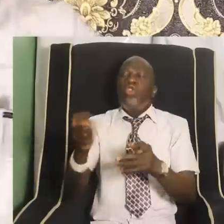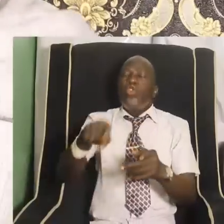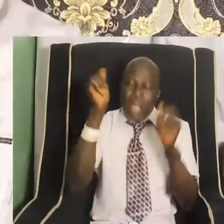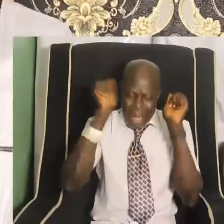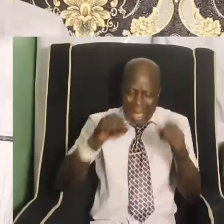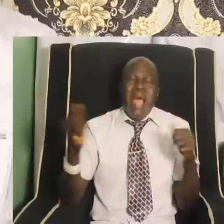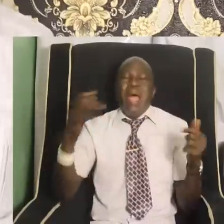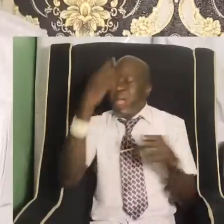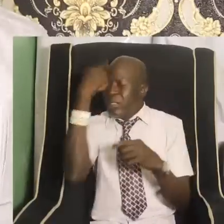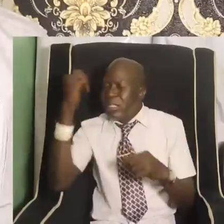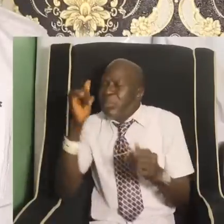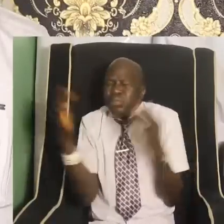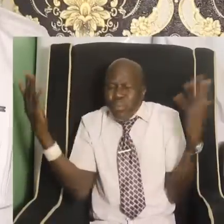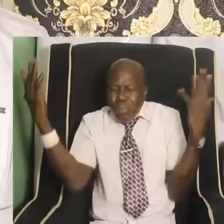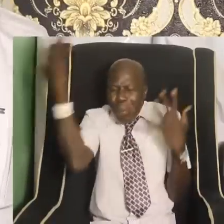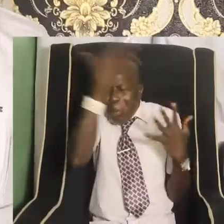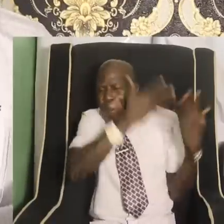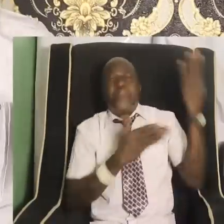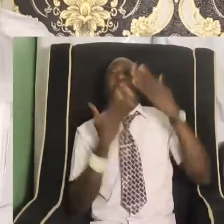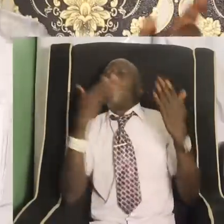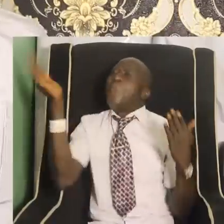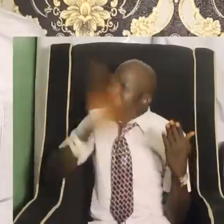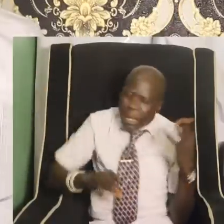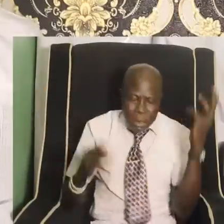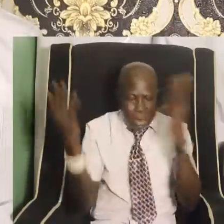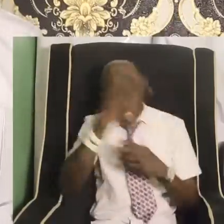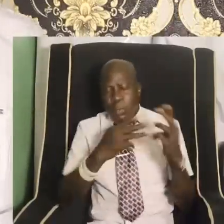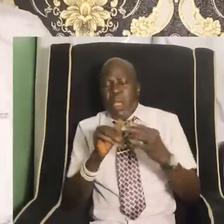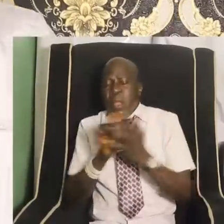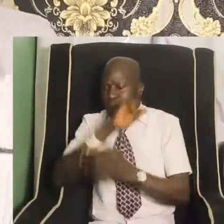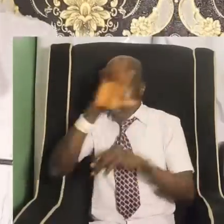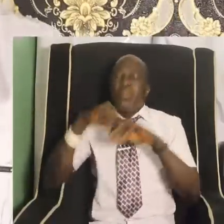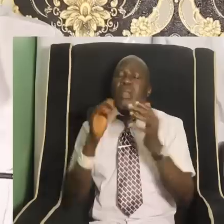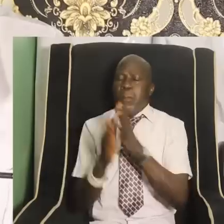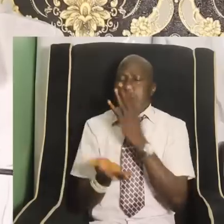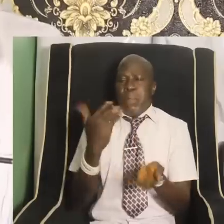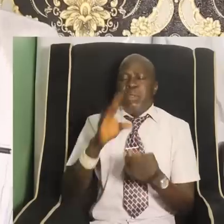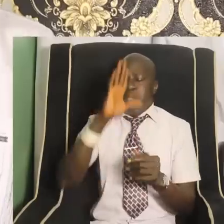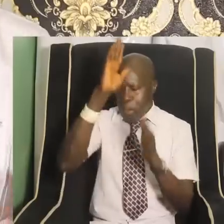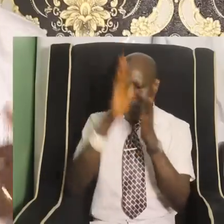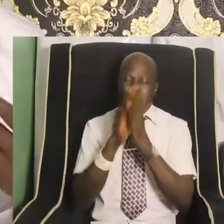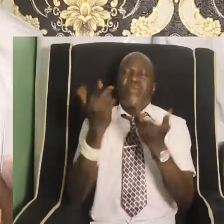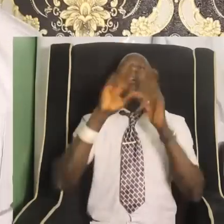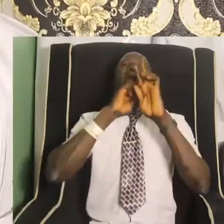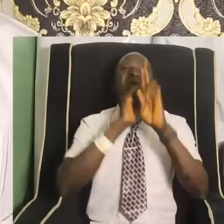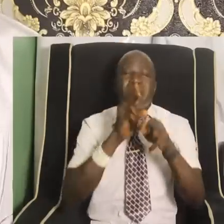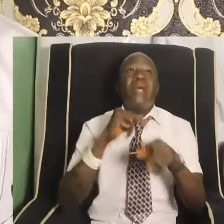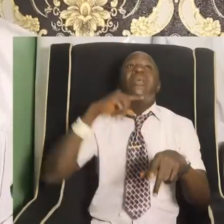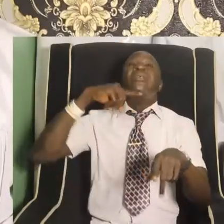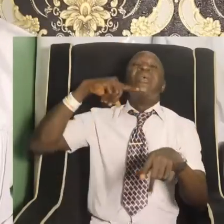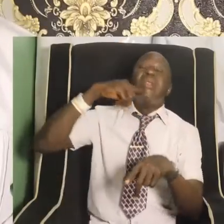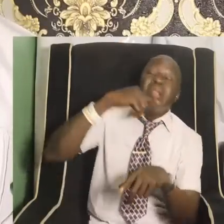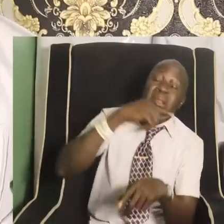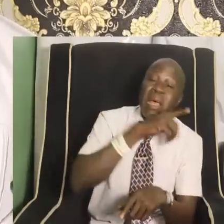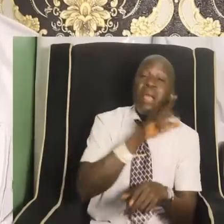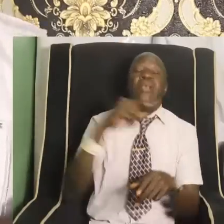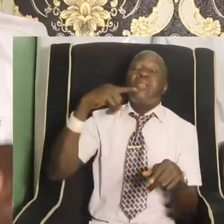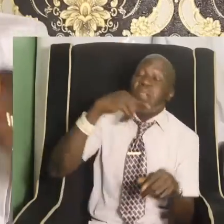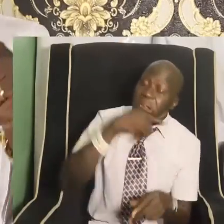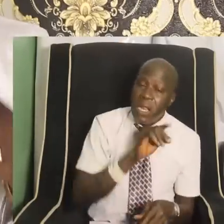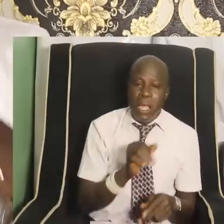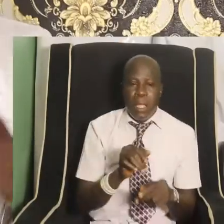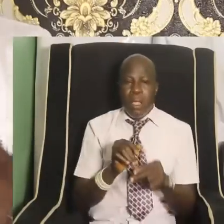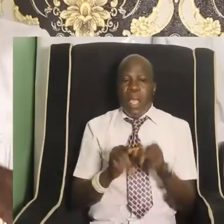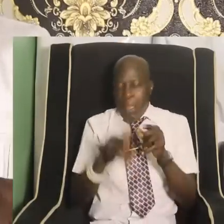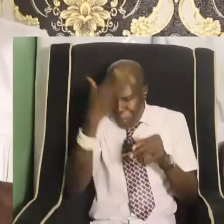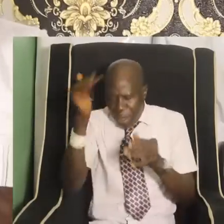travel dream. Oh, no, about do anybody run say, you? Is it prayer not one they are just bragging at if you don't